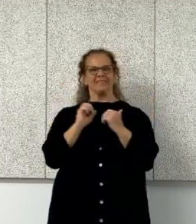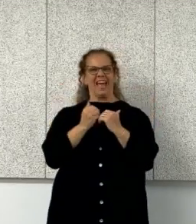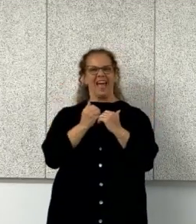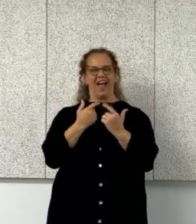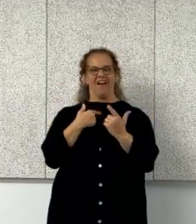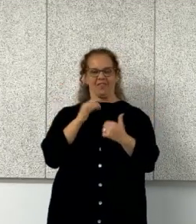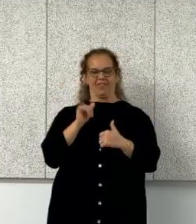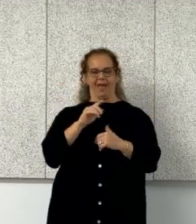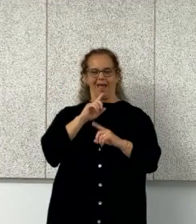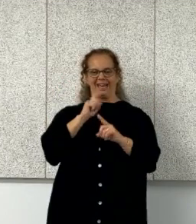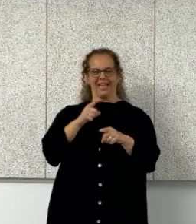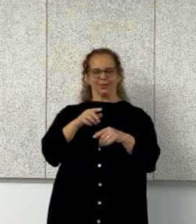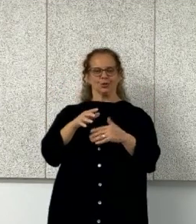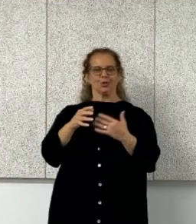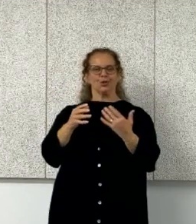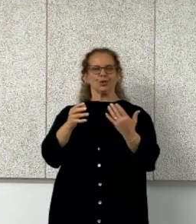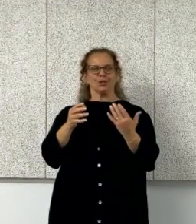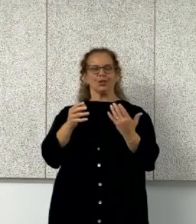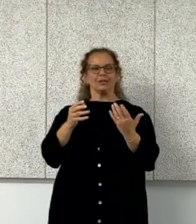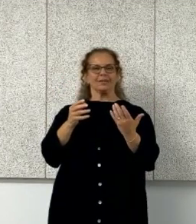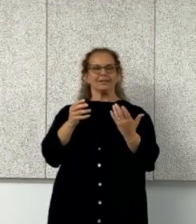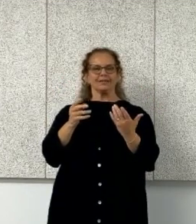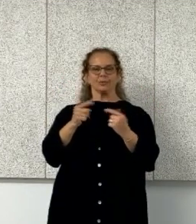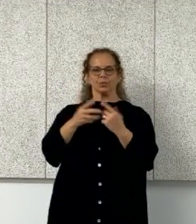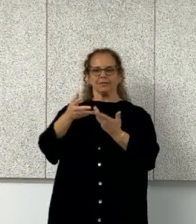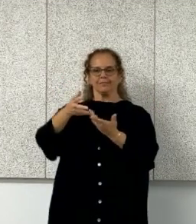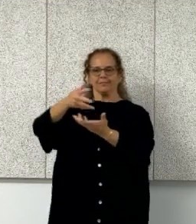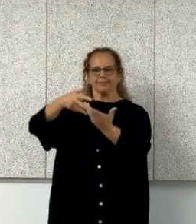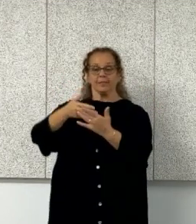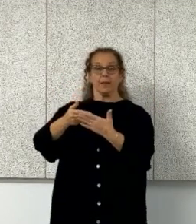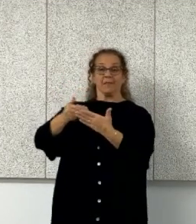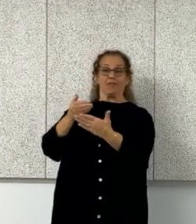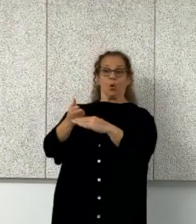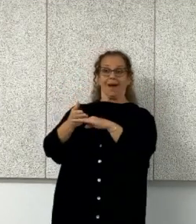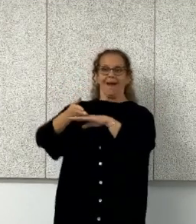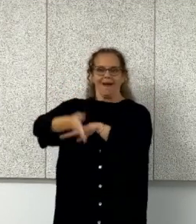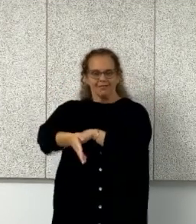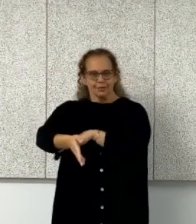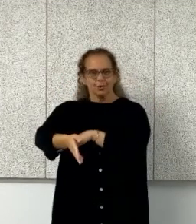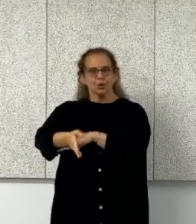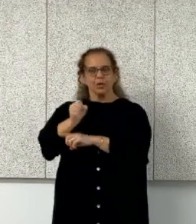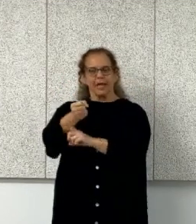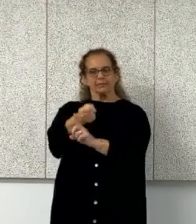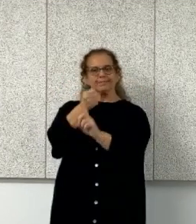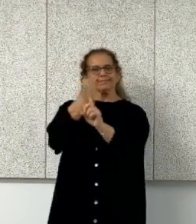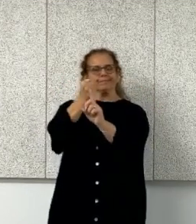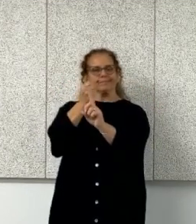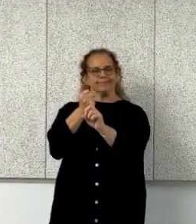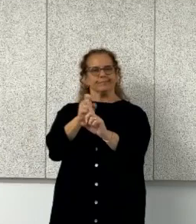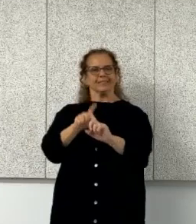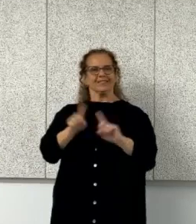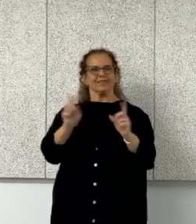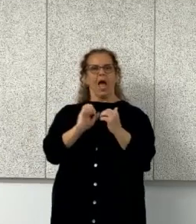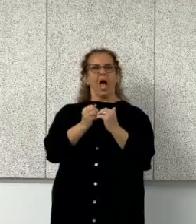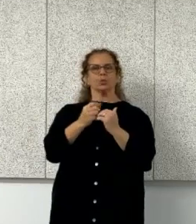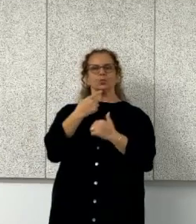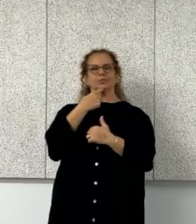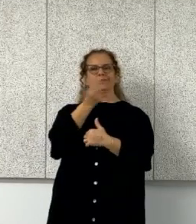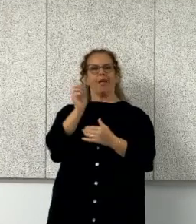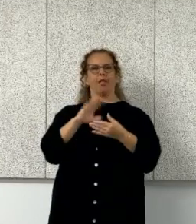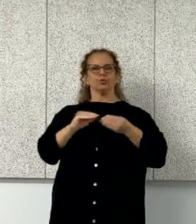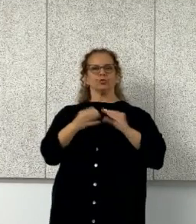of auxiliary, ancillary content that you can either engage with before or after, I think can make a really big difference in how you retell the story of that